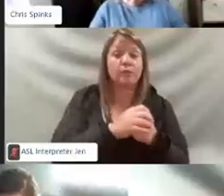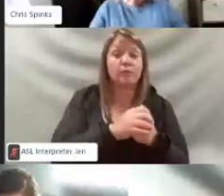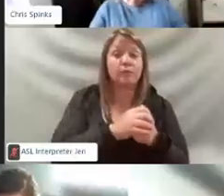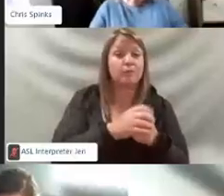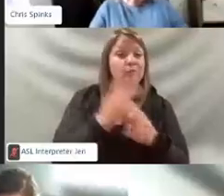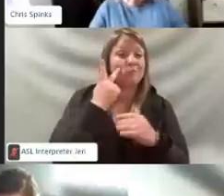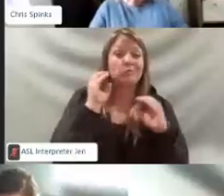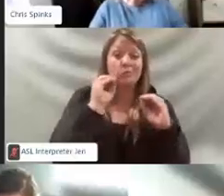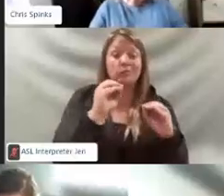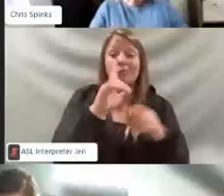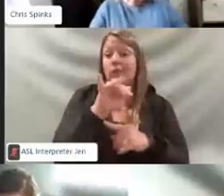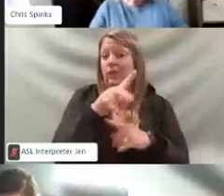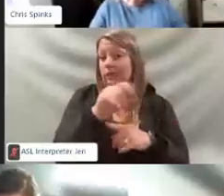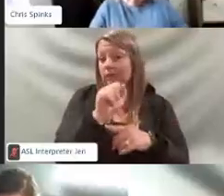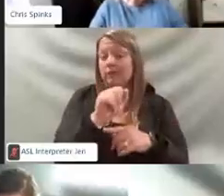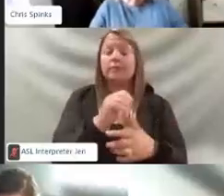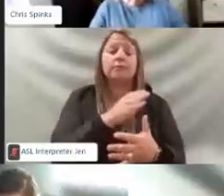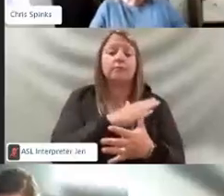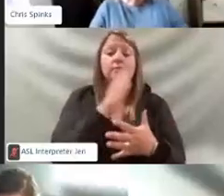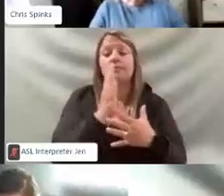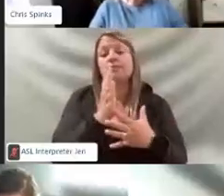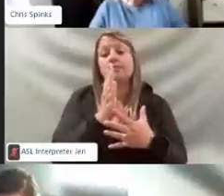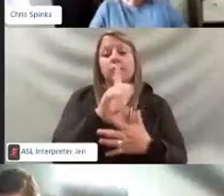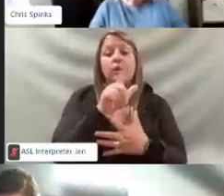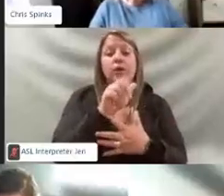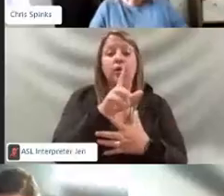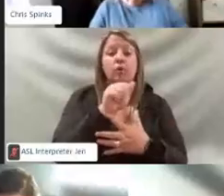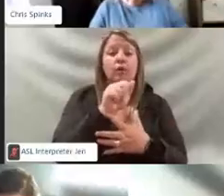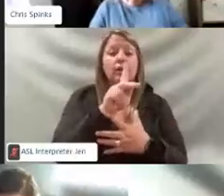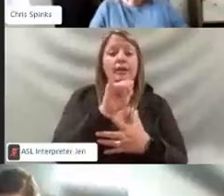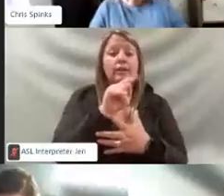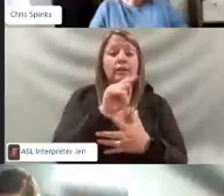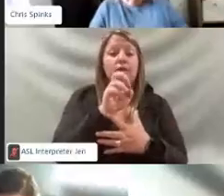I do not see Linda. Laura Kitterman.